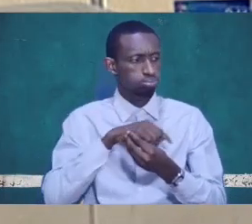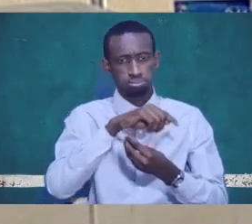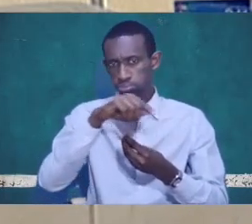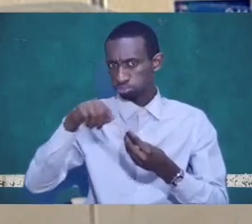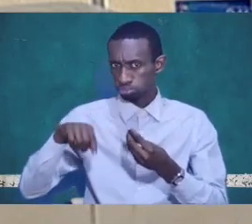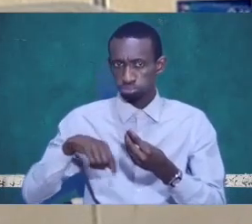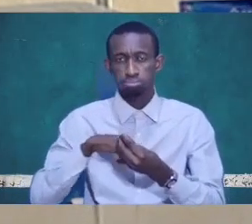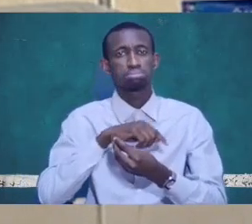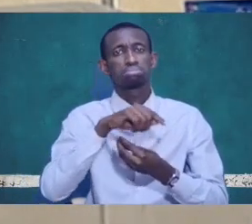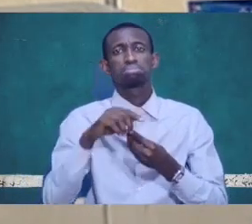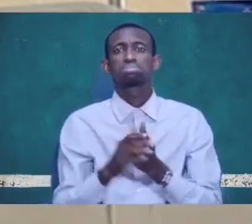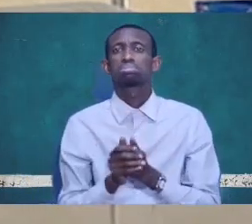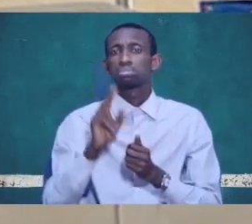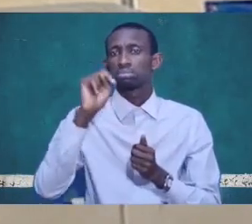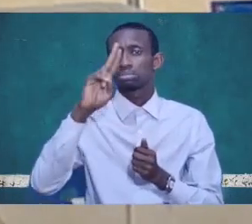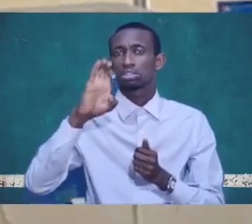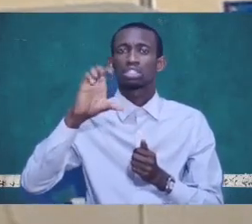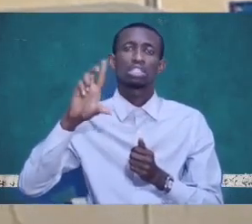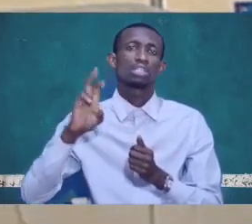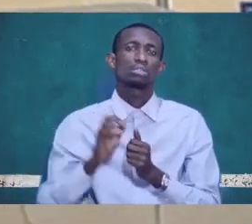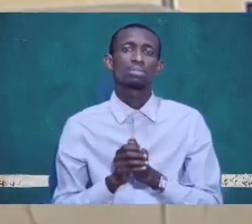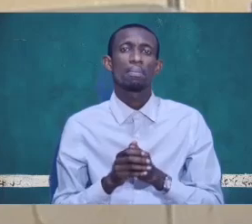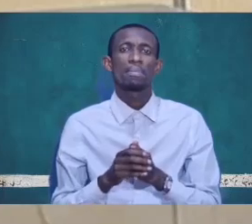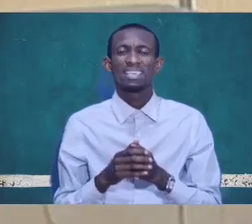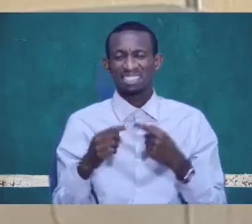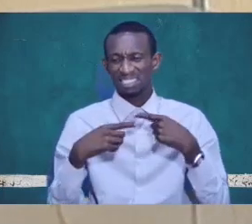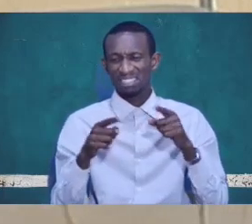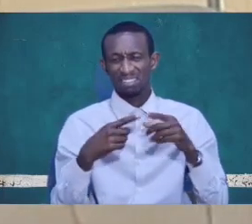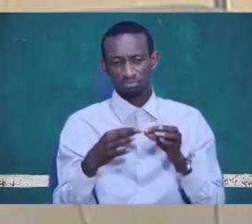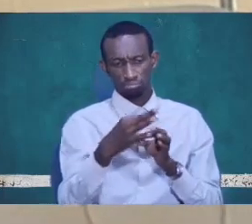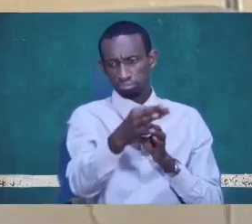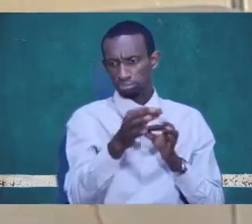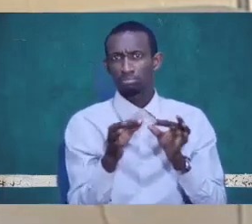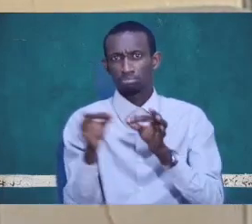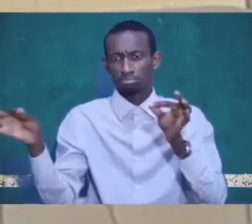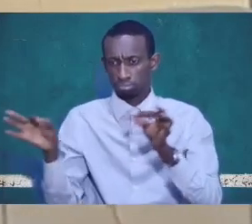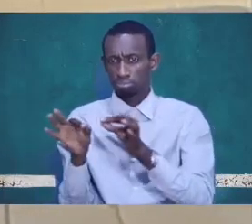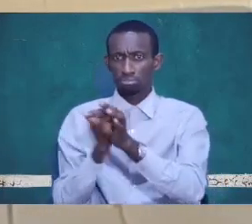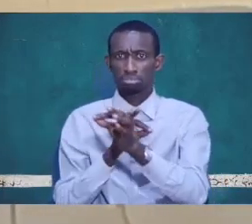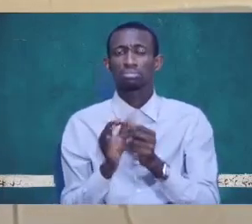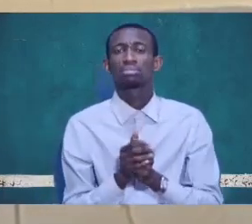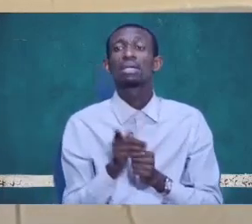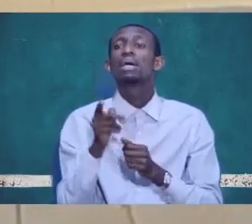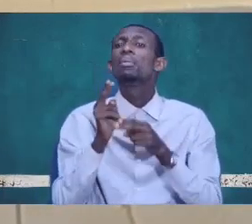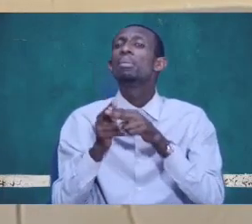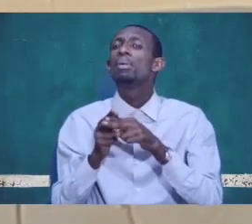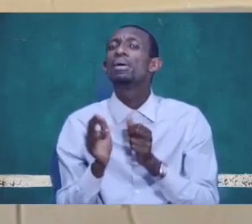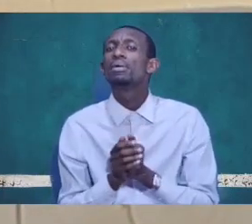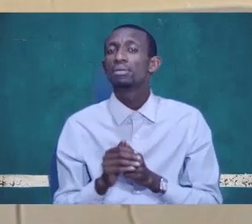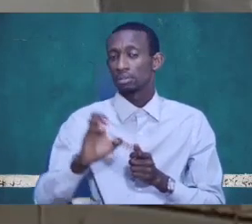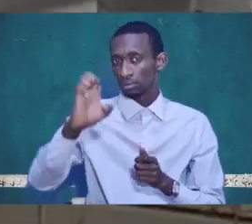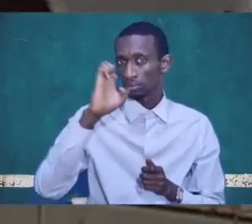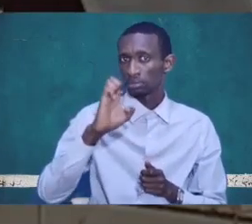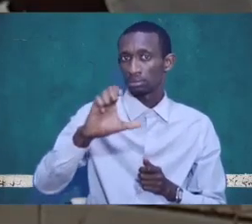at different distances from the nucleus. And we call those distances